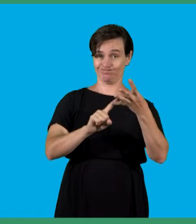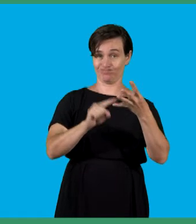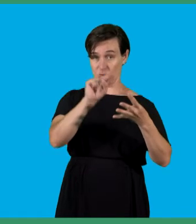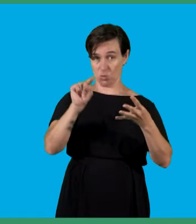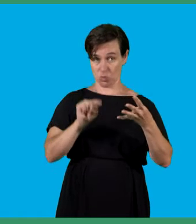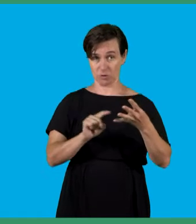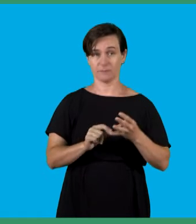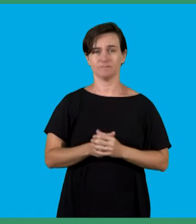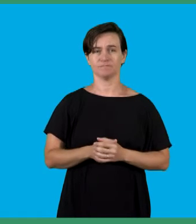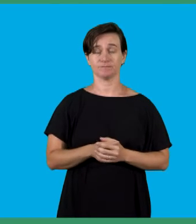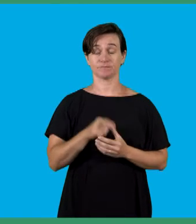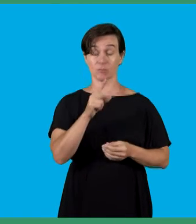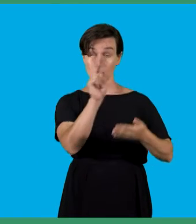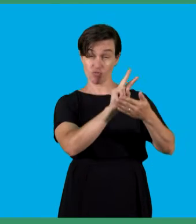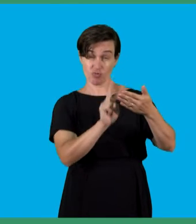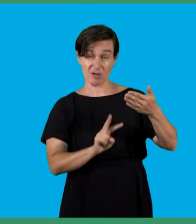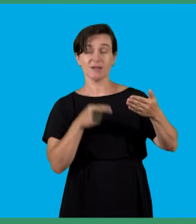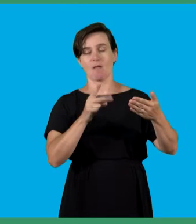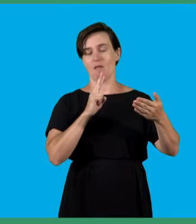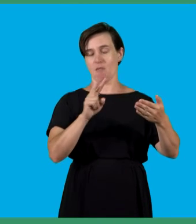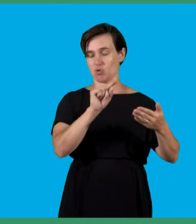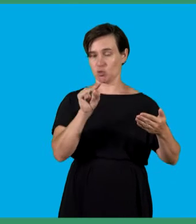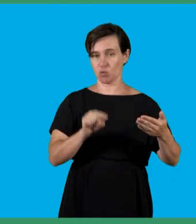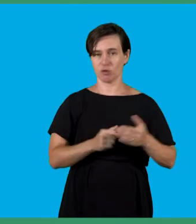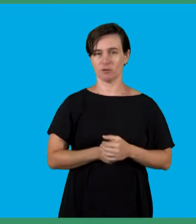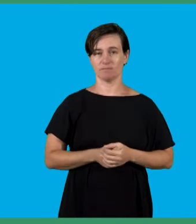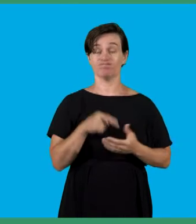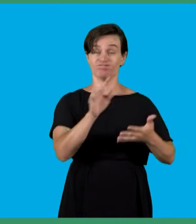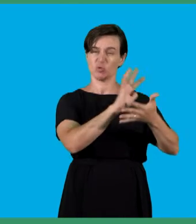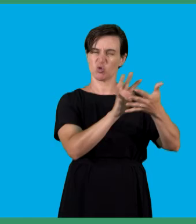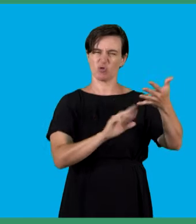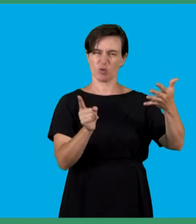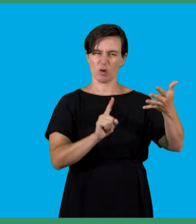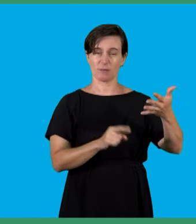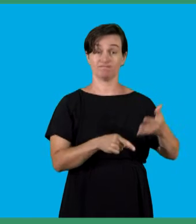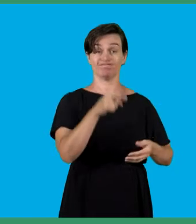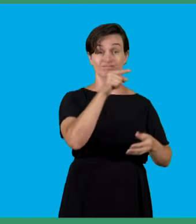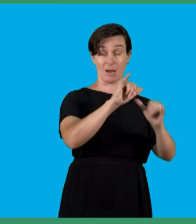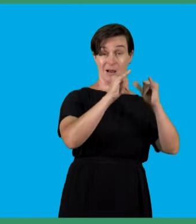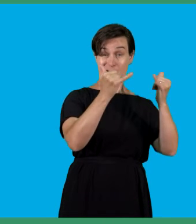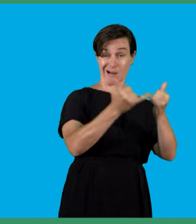the scenario below and answer the questions that follow. Here's a scenario. Rosemary